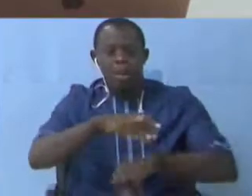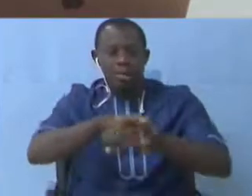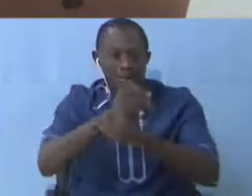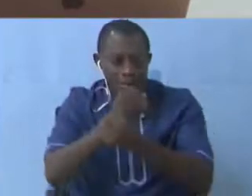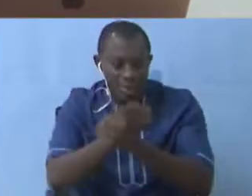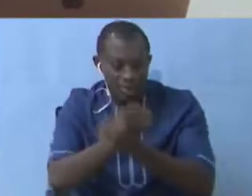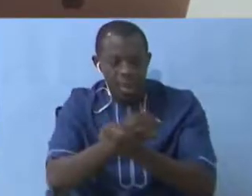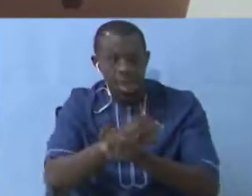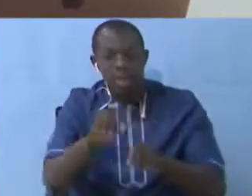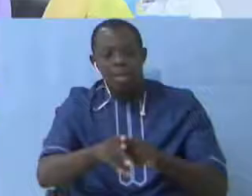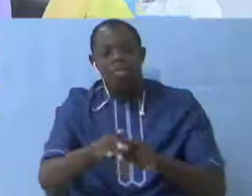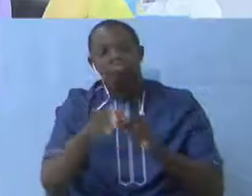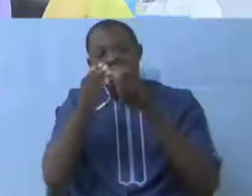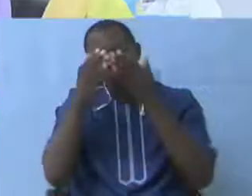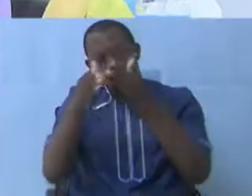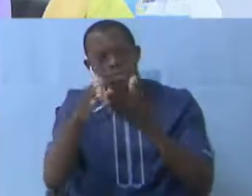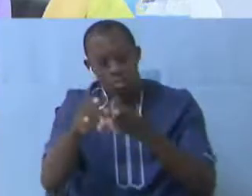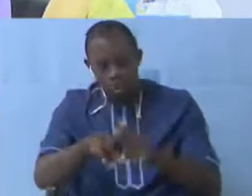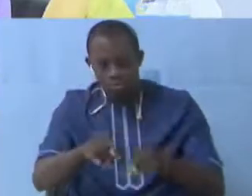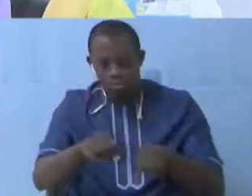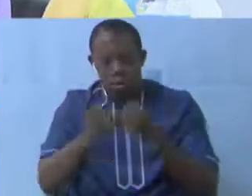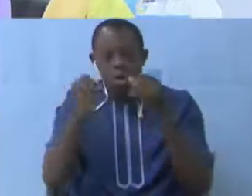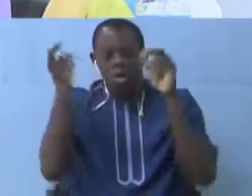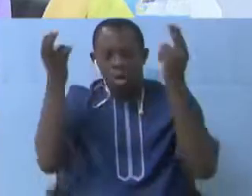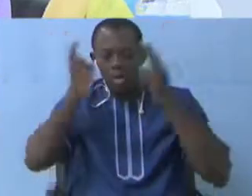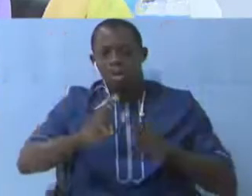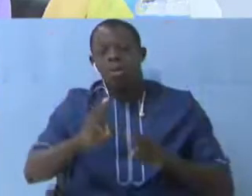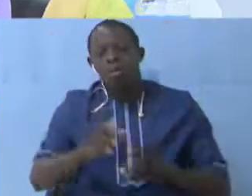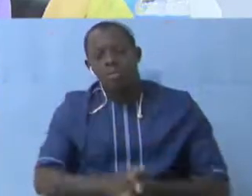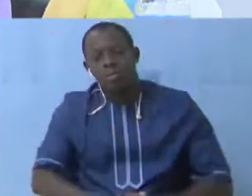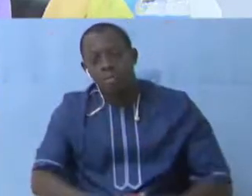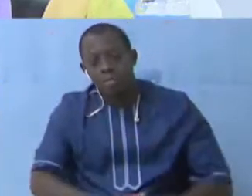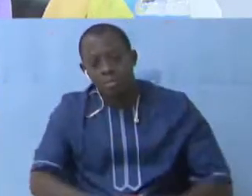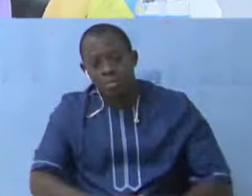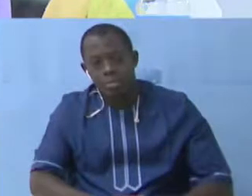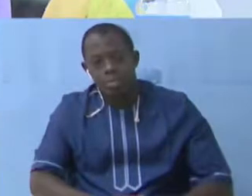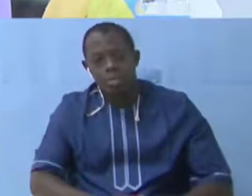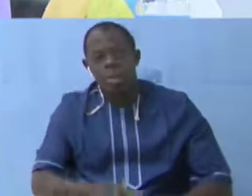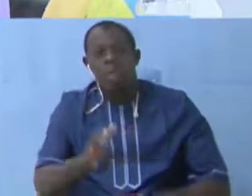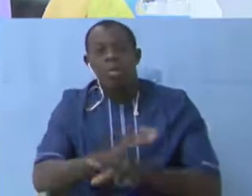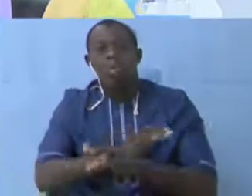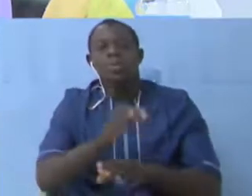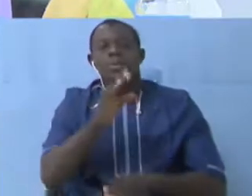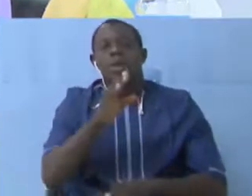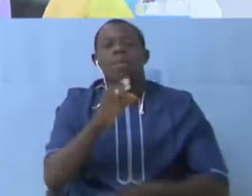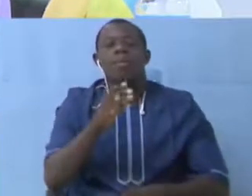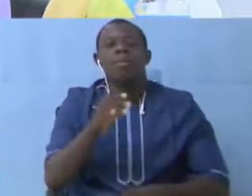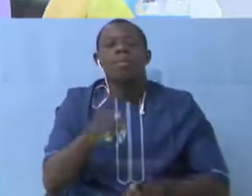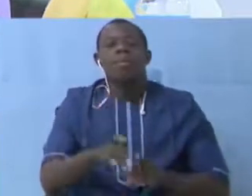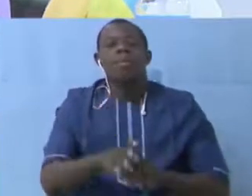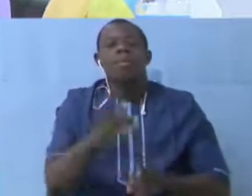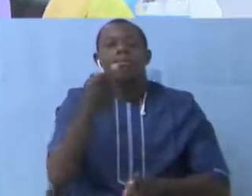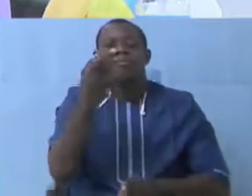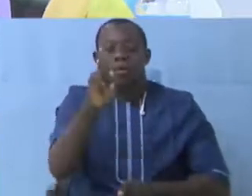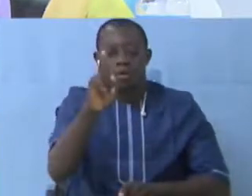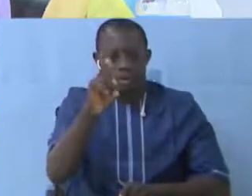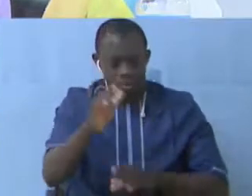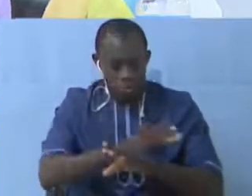dafa hita sarta loi. Yeah, he was charged for sedition. He was first arrested,